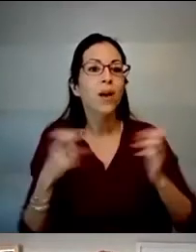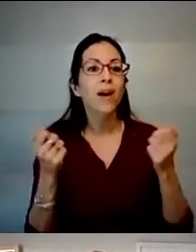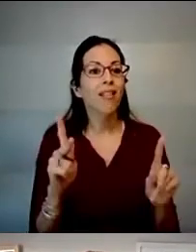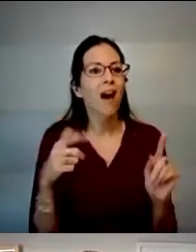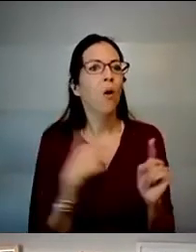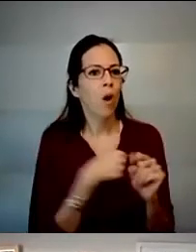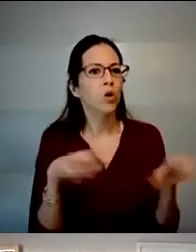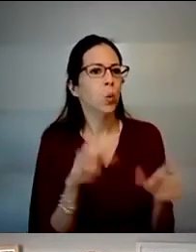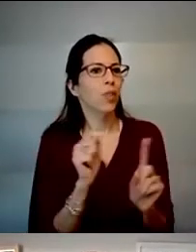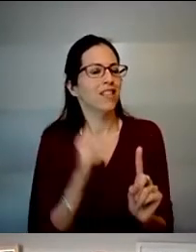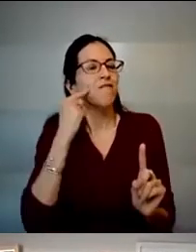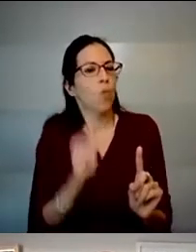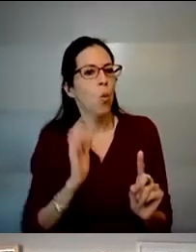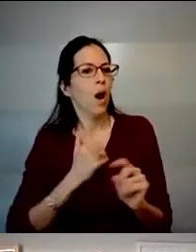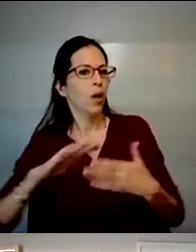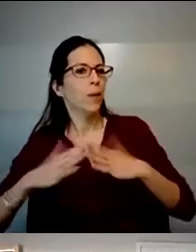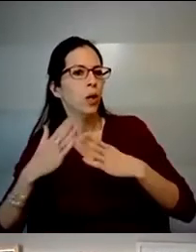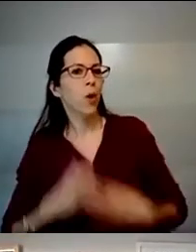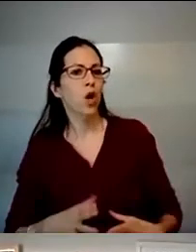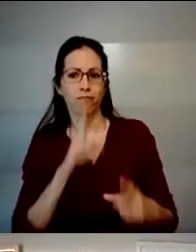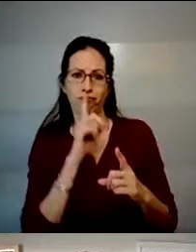you know, was completely in line with our mission.